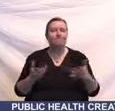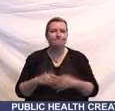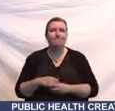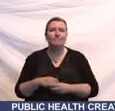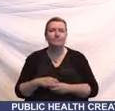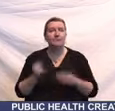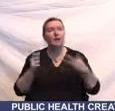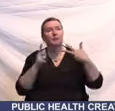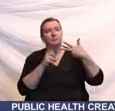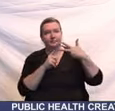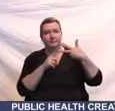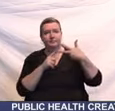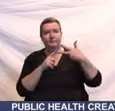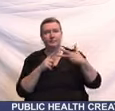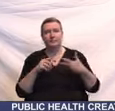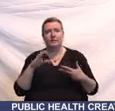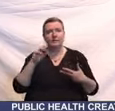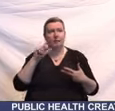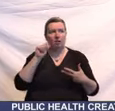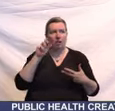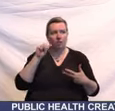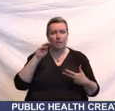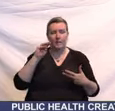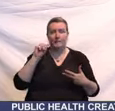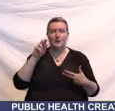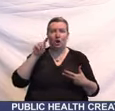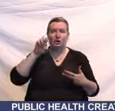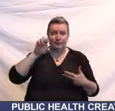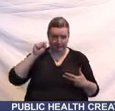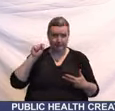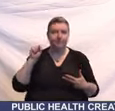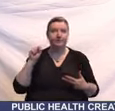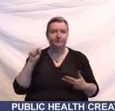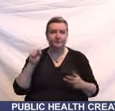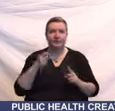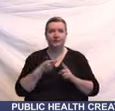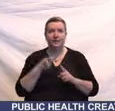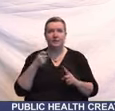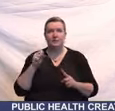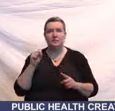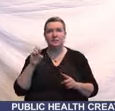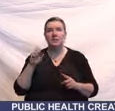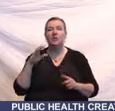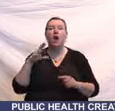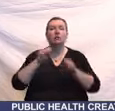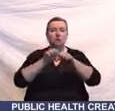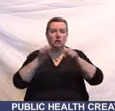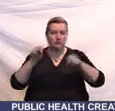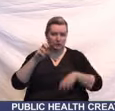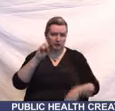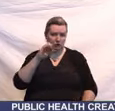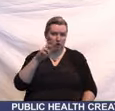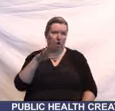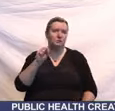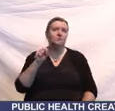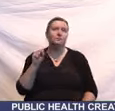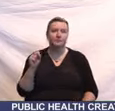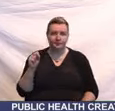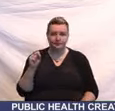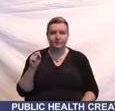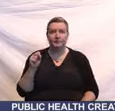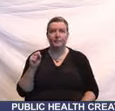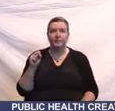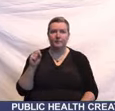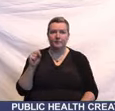Martes, a longtime resident of Secaucus. She was living in Palo Nuevo, Colombia, where she and her husband Edgardo